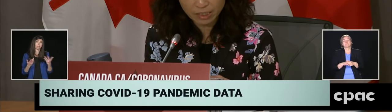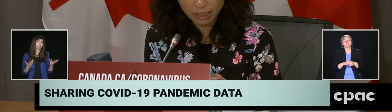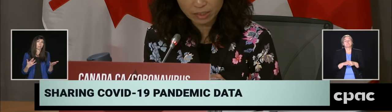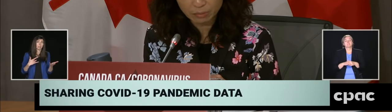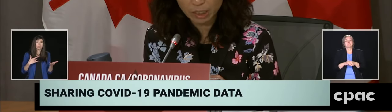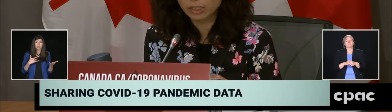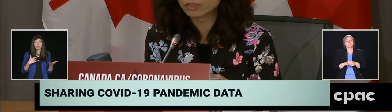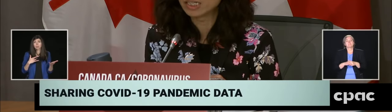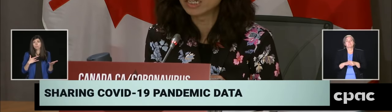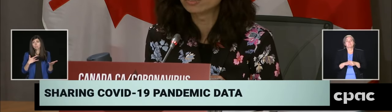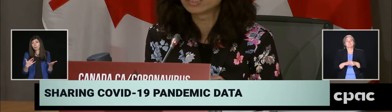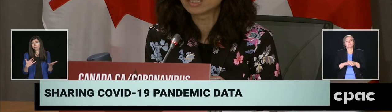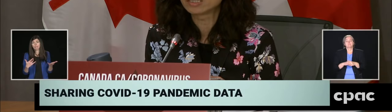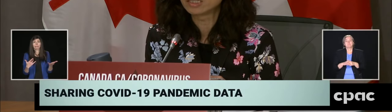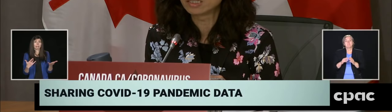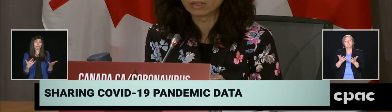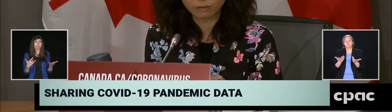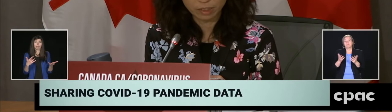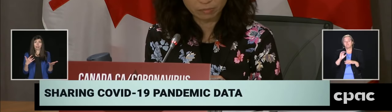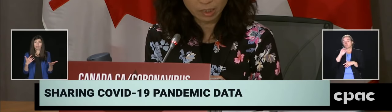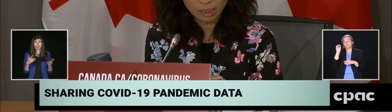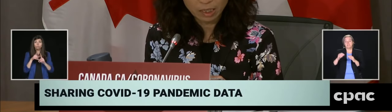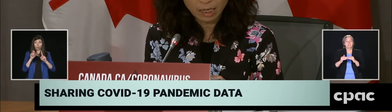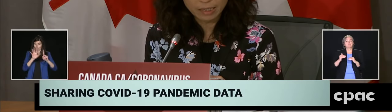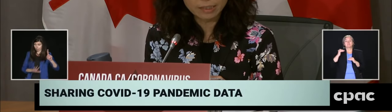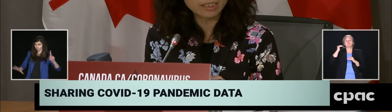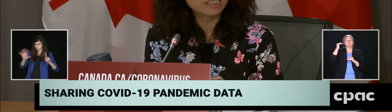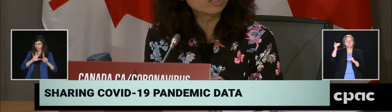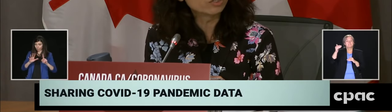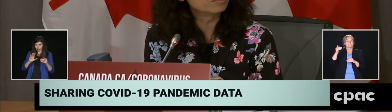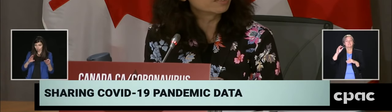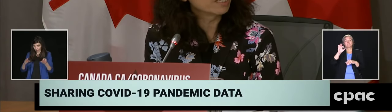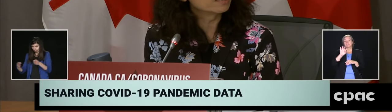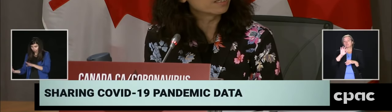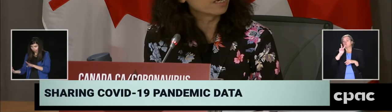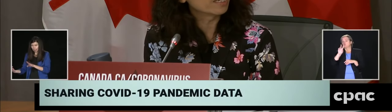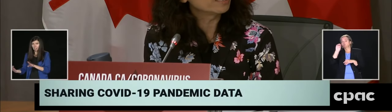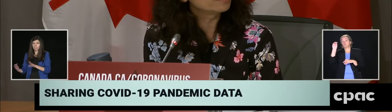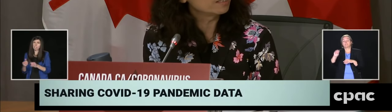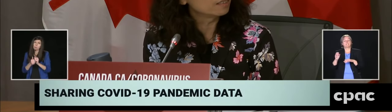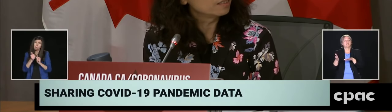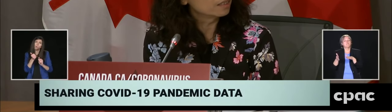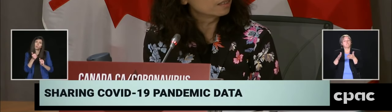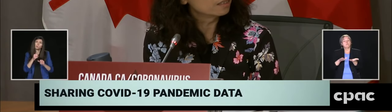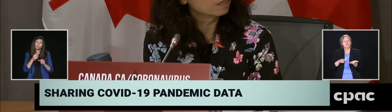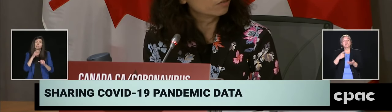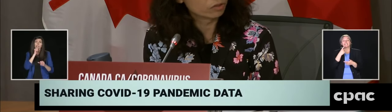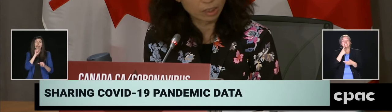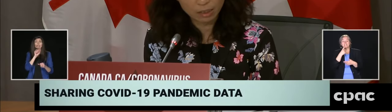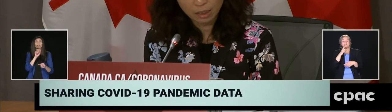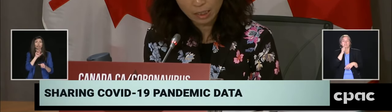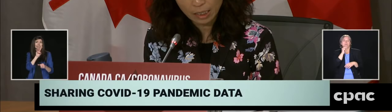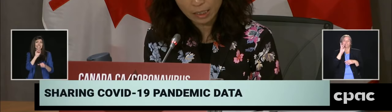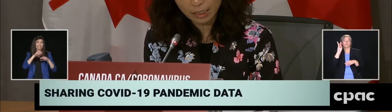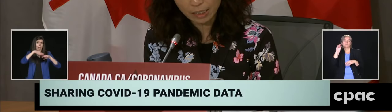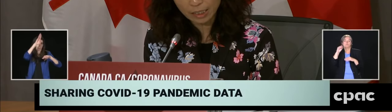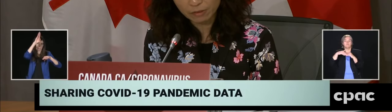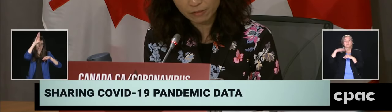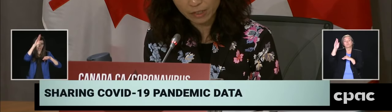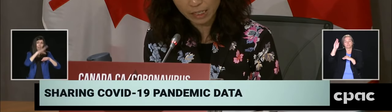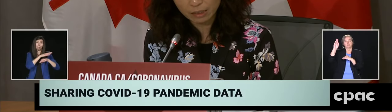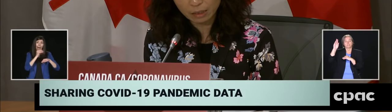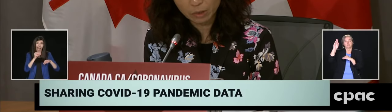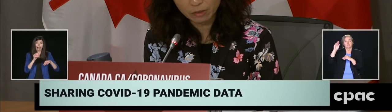92% of deaths among those aged 60 or over. And 62% are 80 years of older. And I